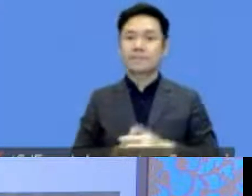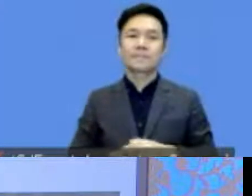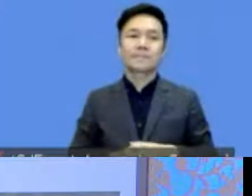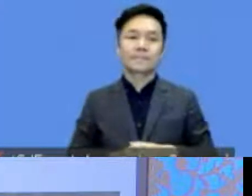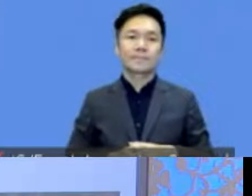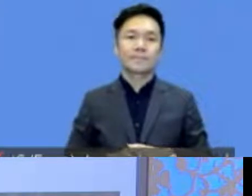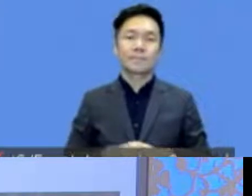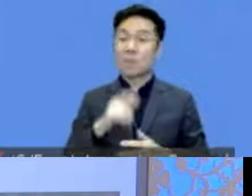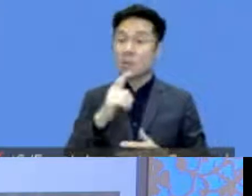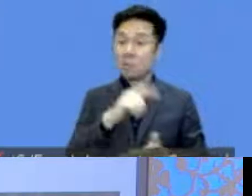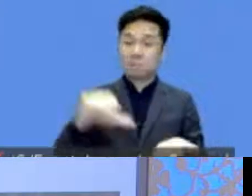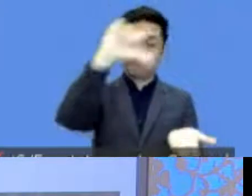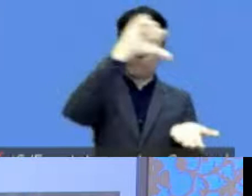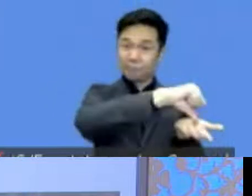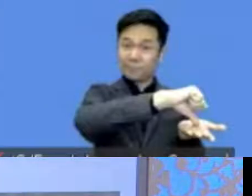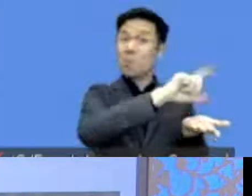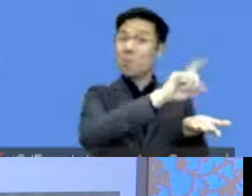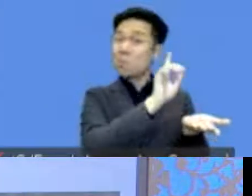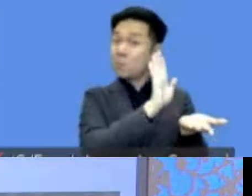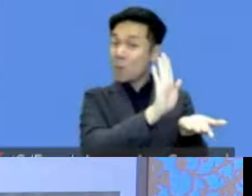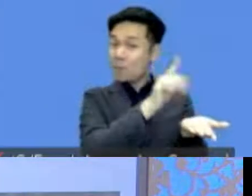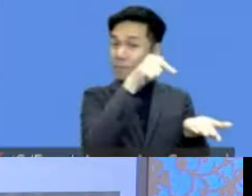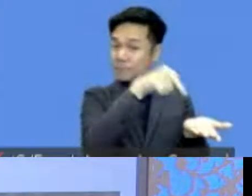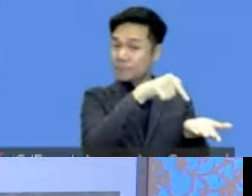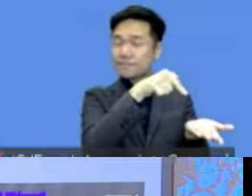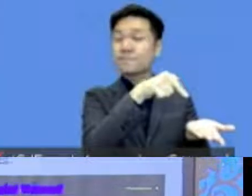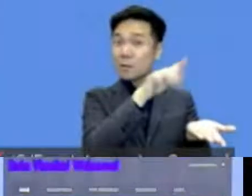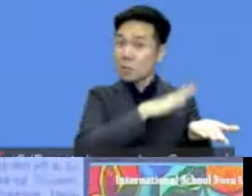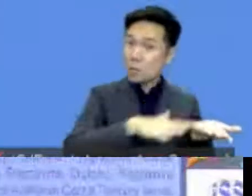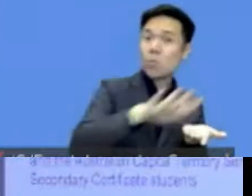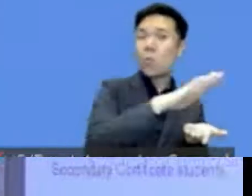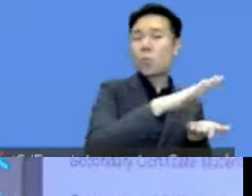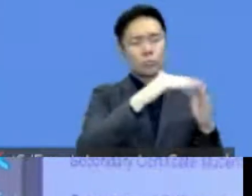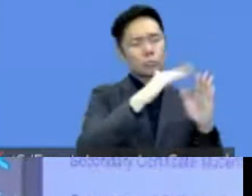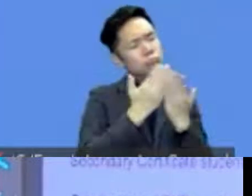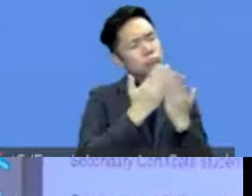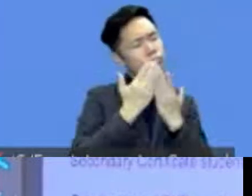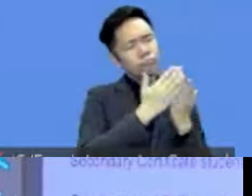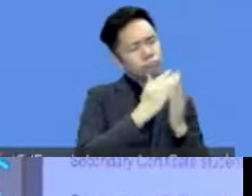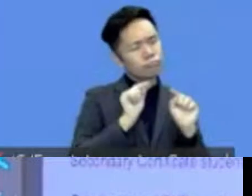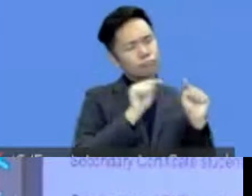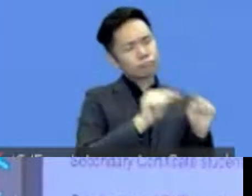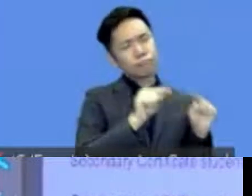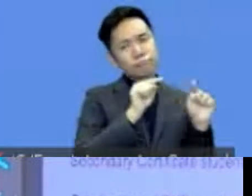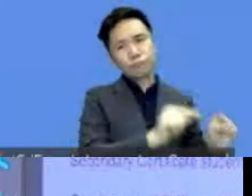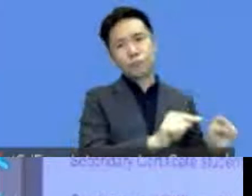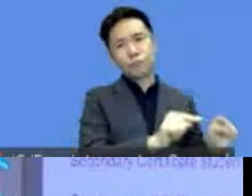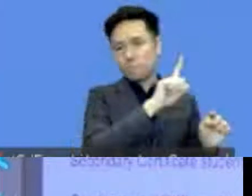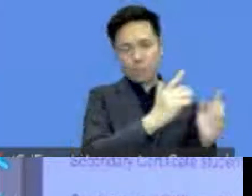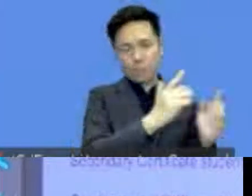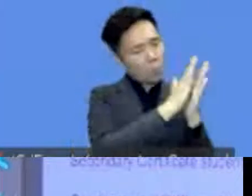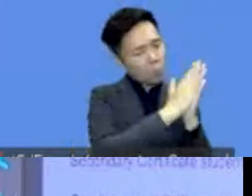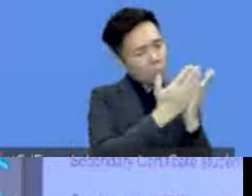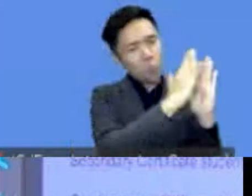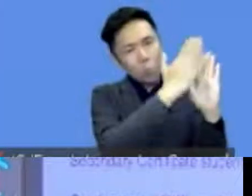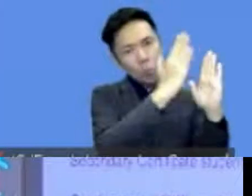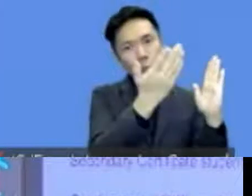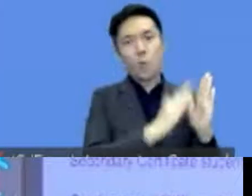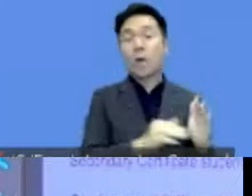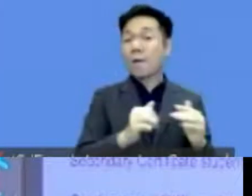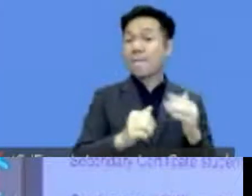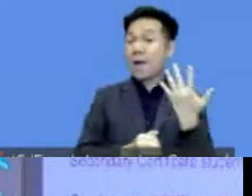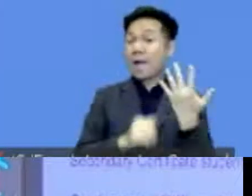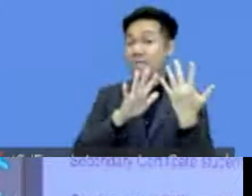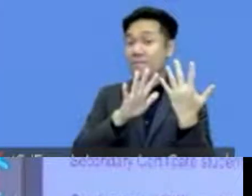a privileged position because we serve the whole school community. We have approximately 550